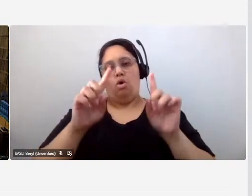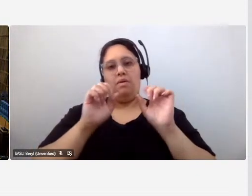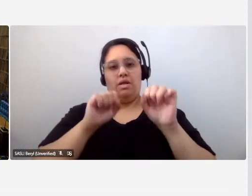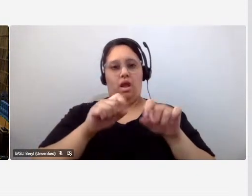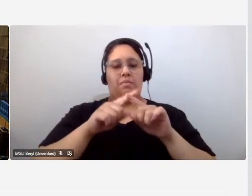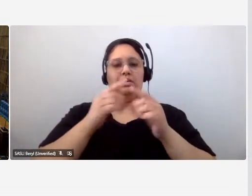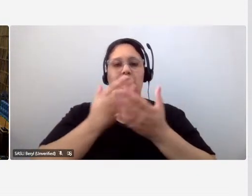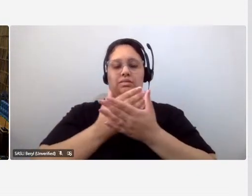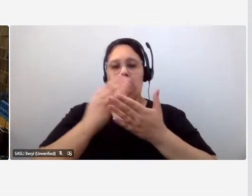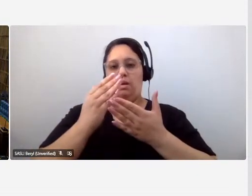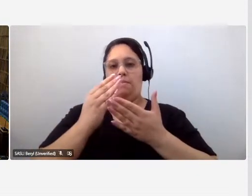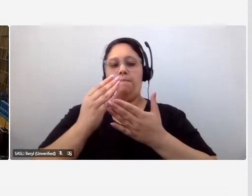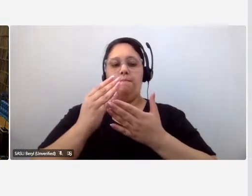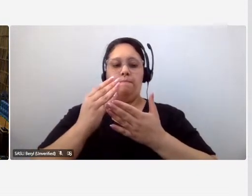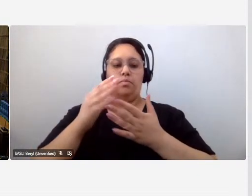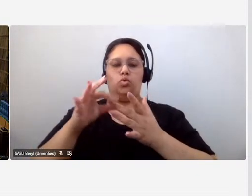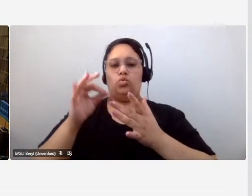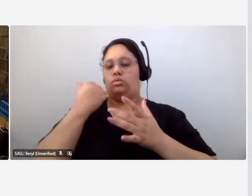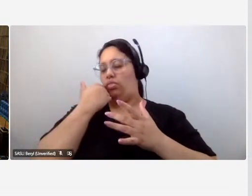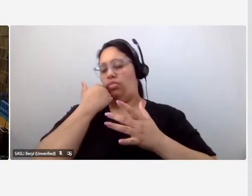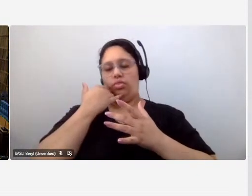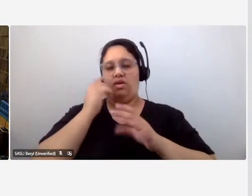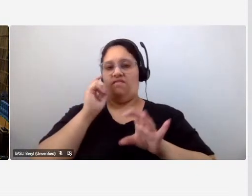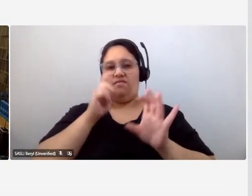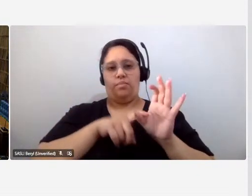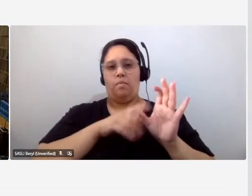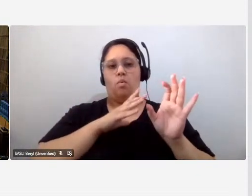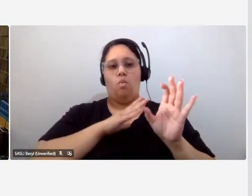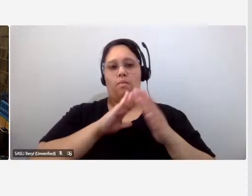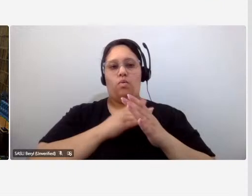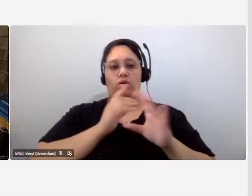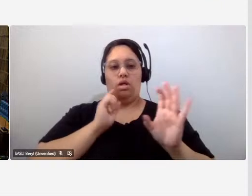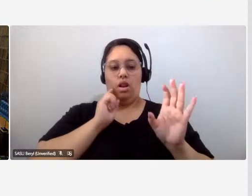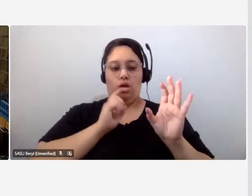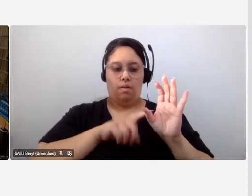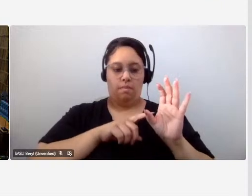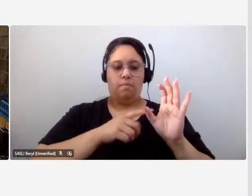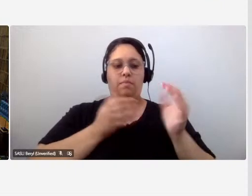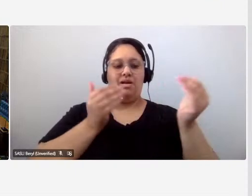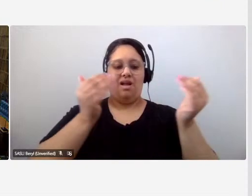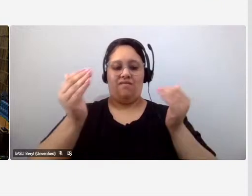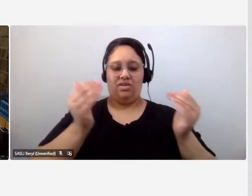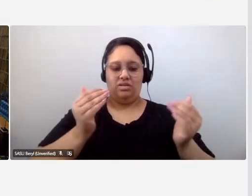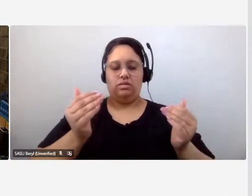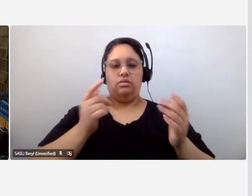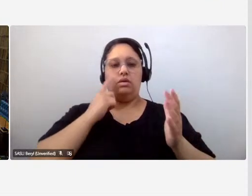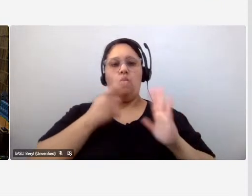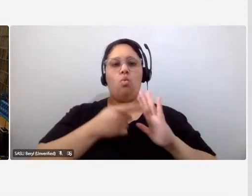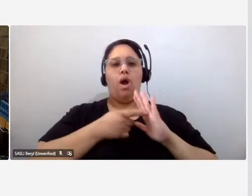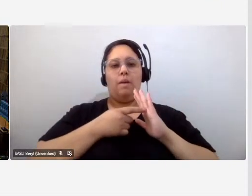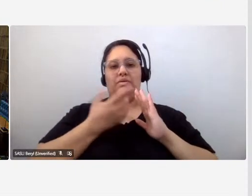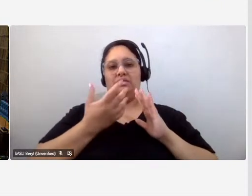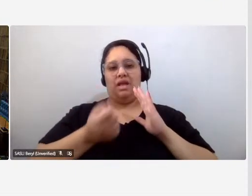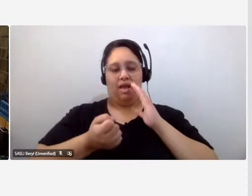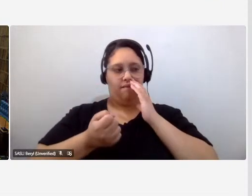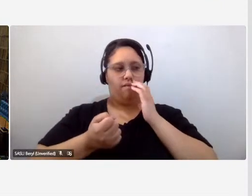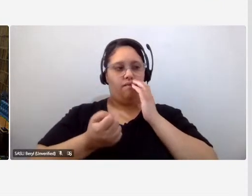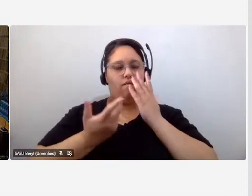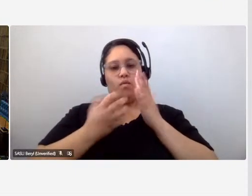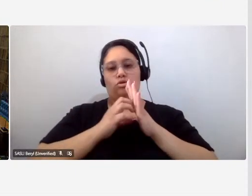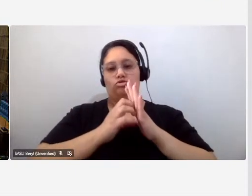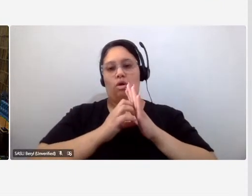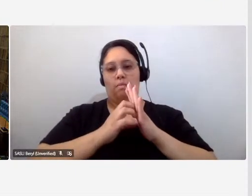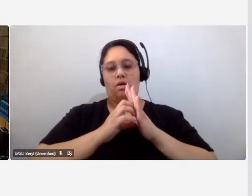some choose not to affiliate because with affiliation comes governance requirements. For